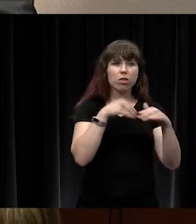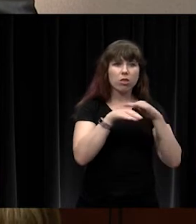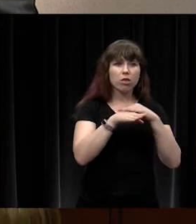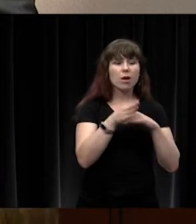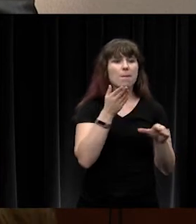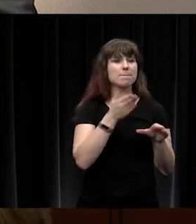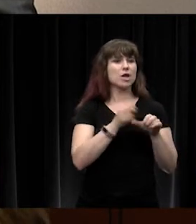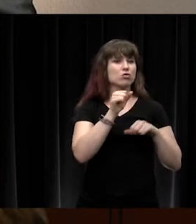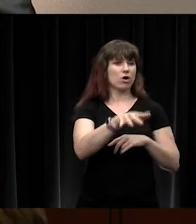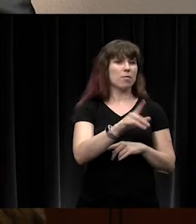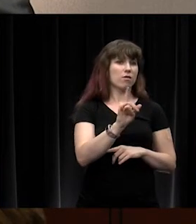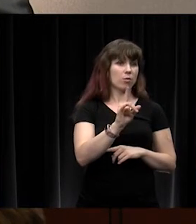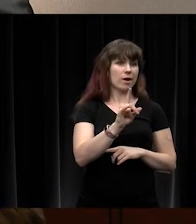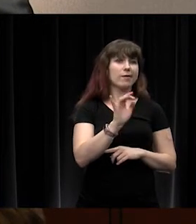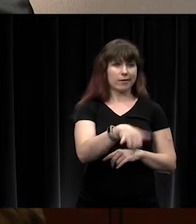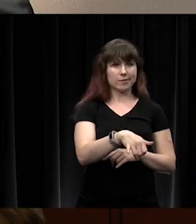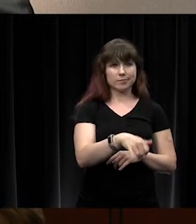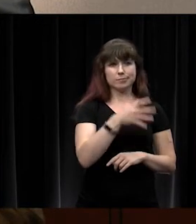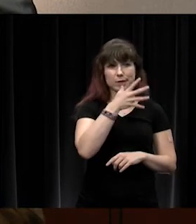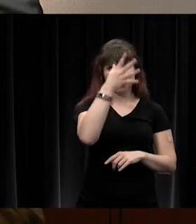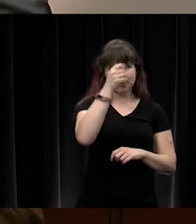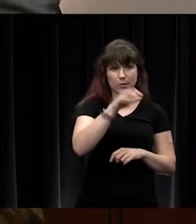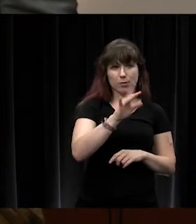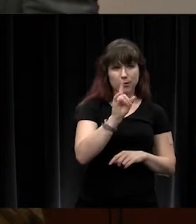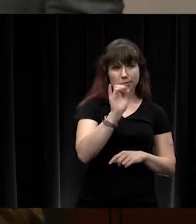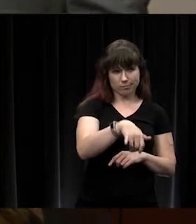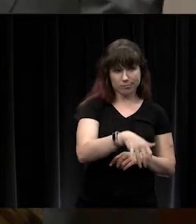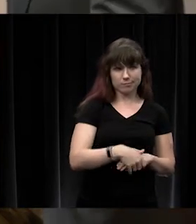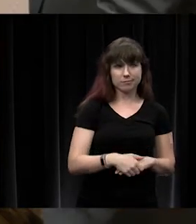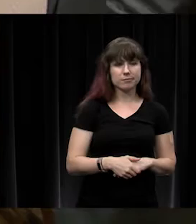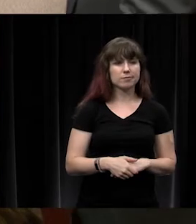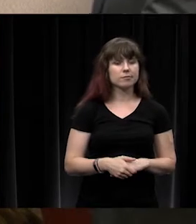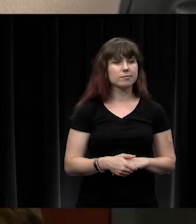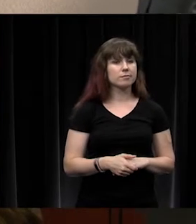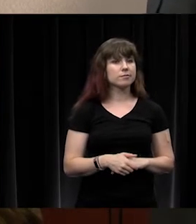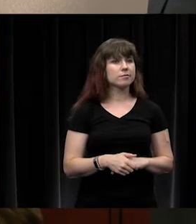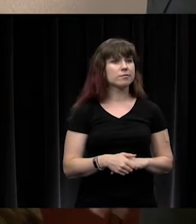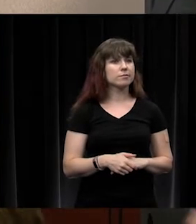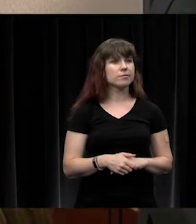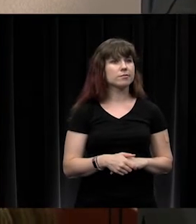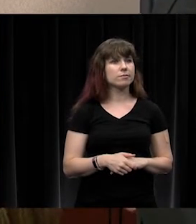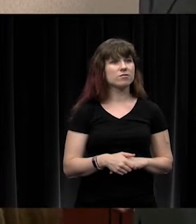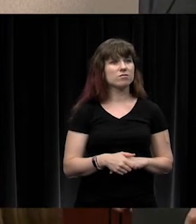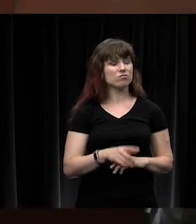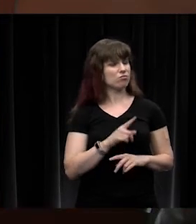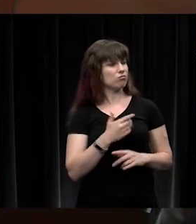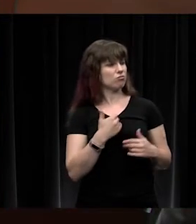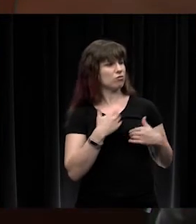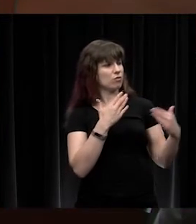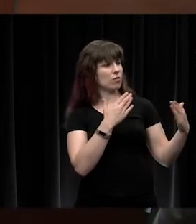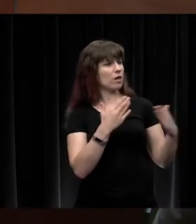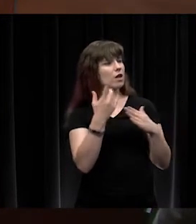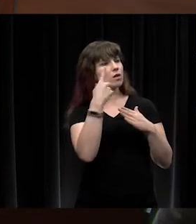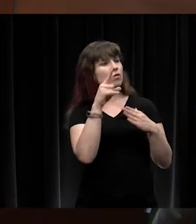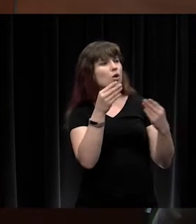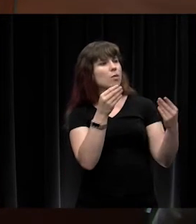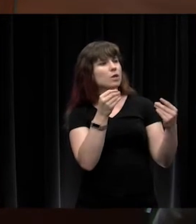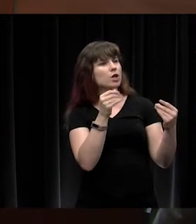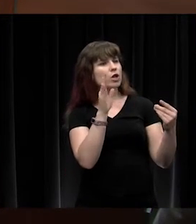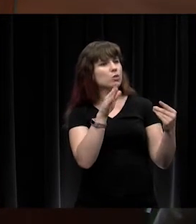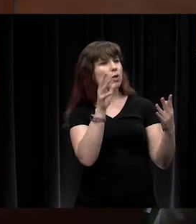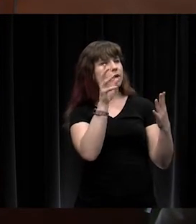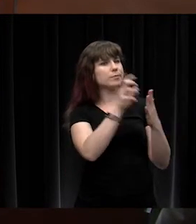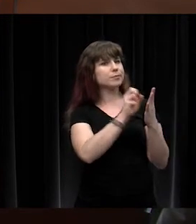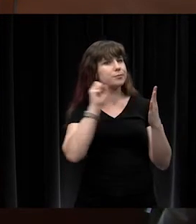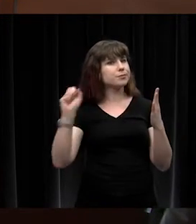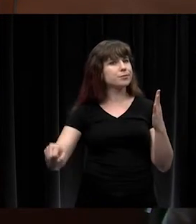and then also parents dropping off as well. Okay, thank you. Do we have plans for the materials that we remove from the building?